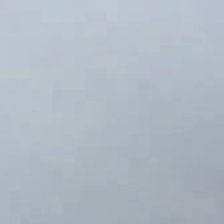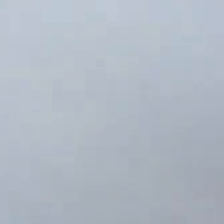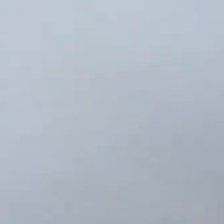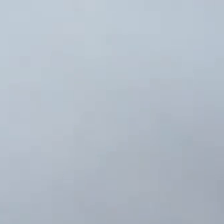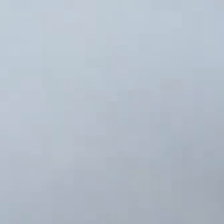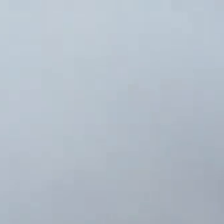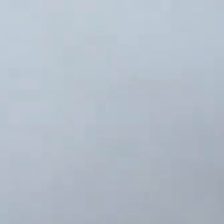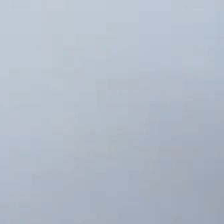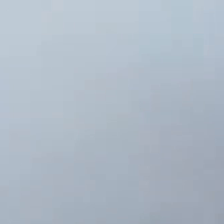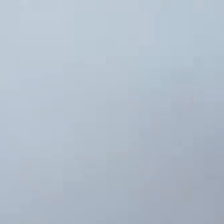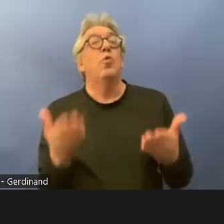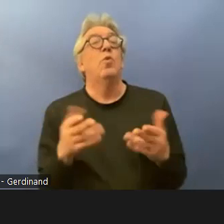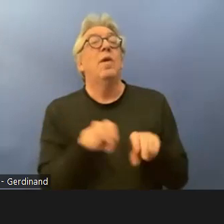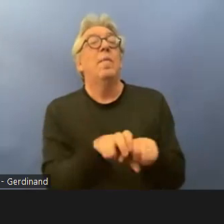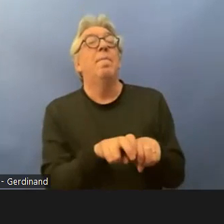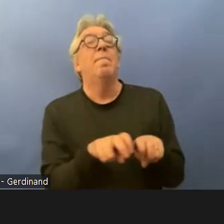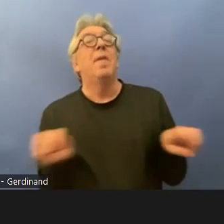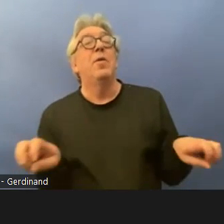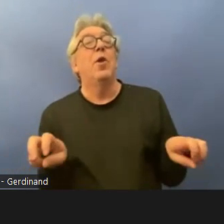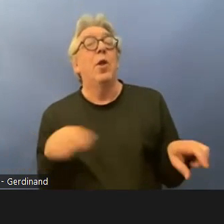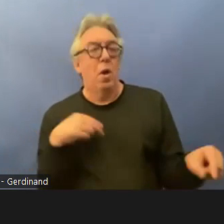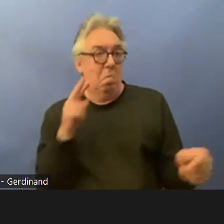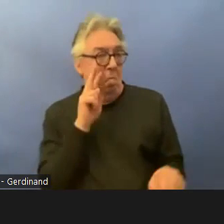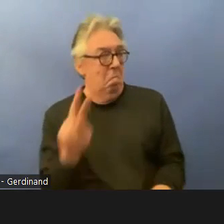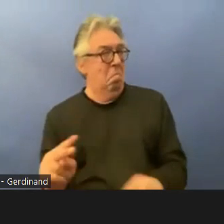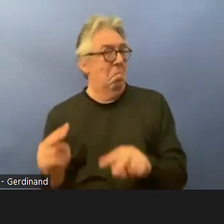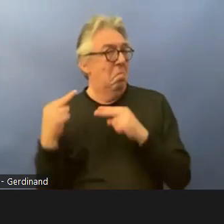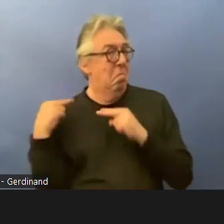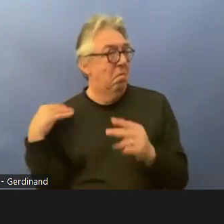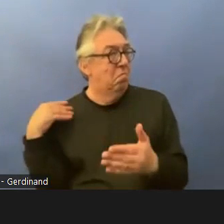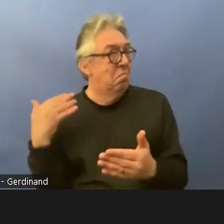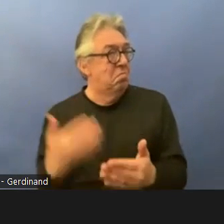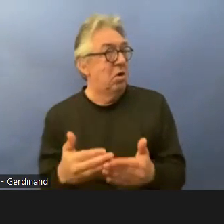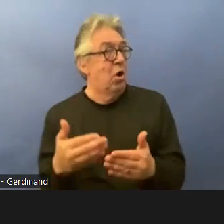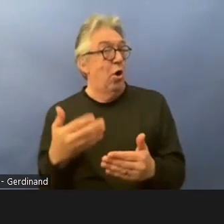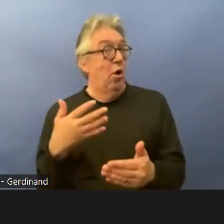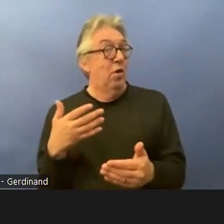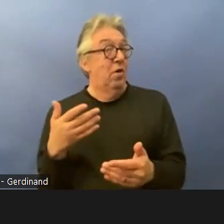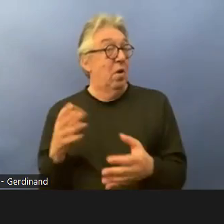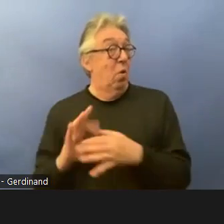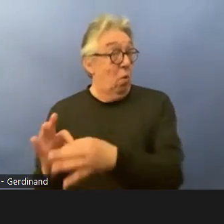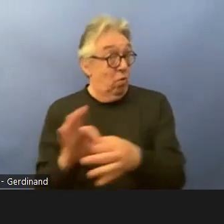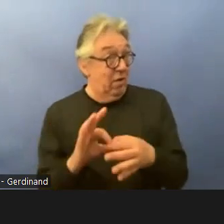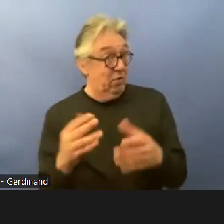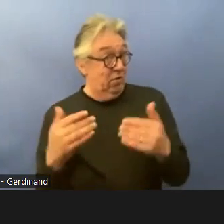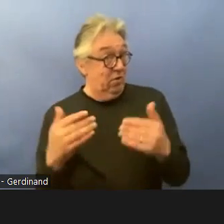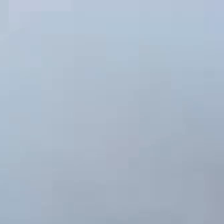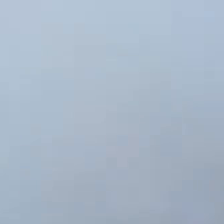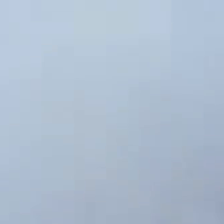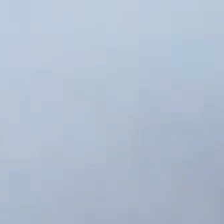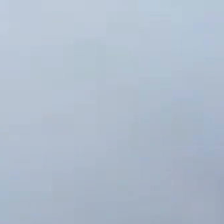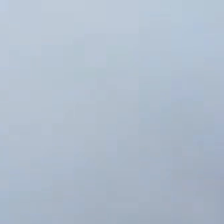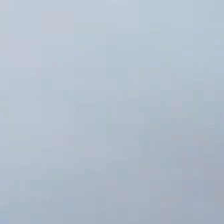disabilities in the humanitarian sector is being done and when and how it's being done